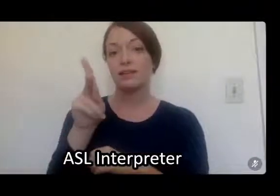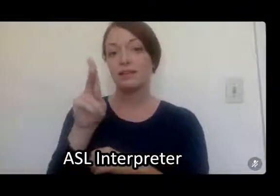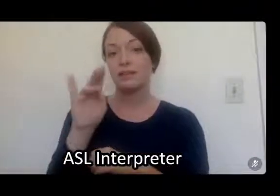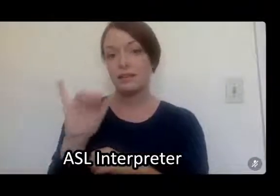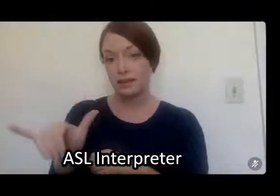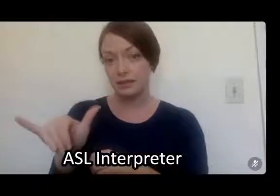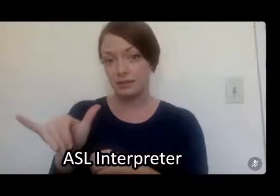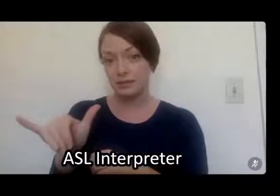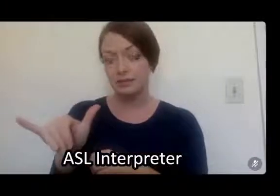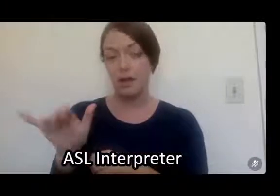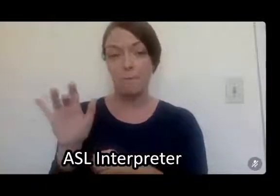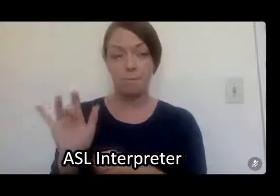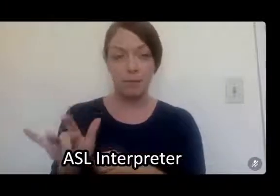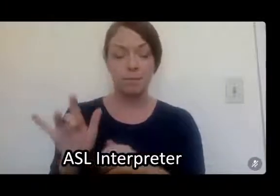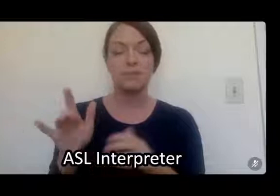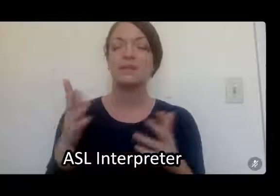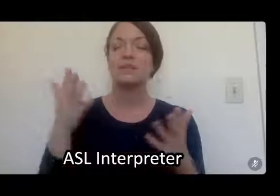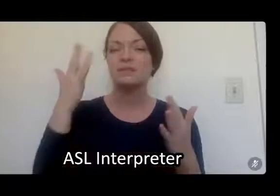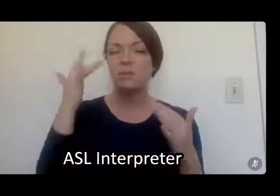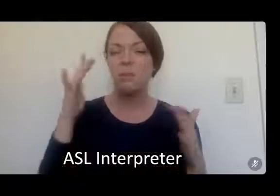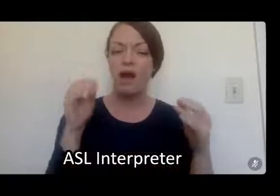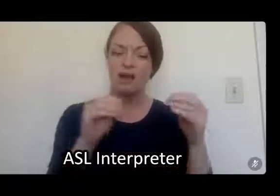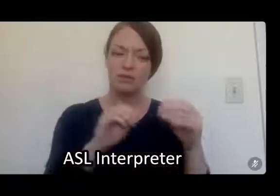out your documents accessibly.